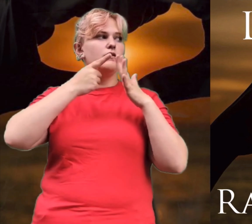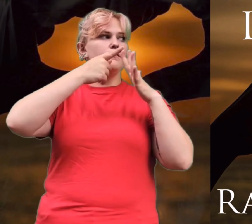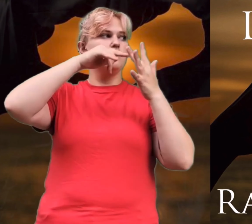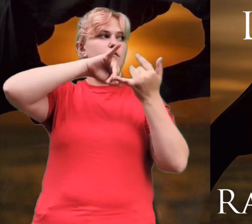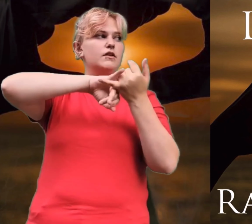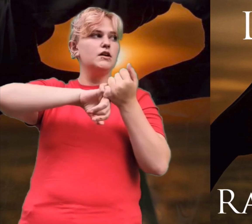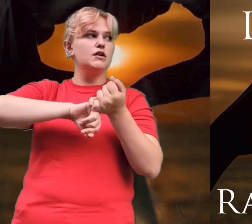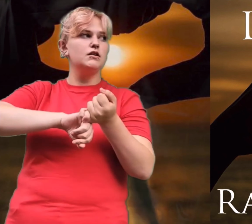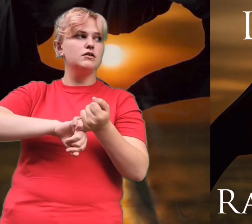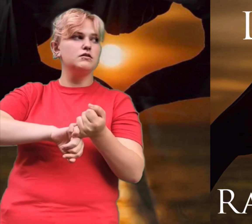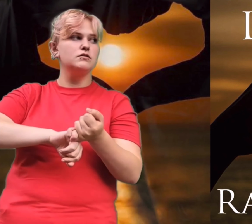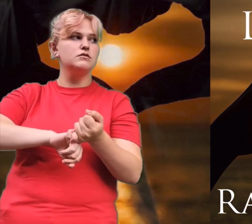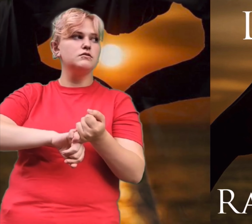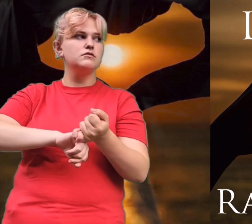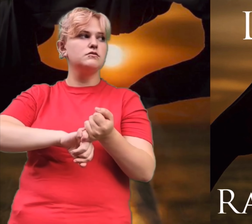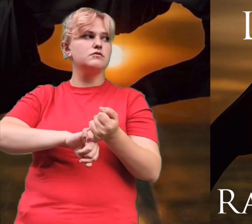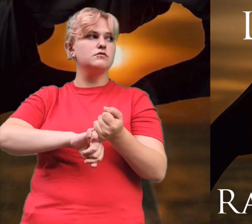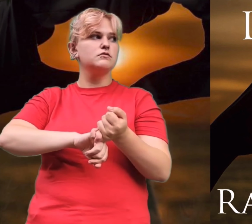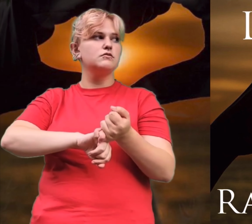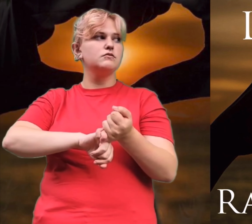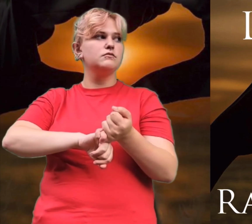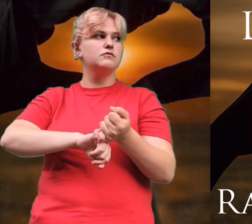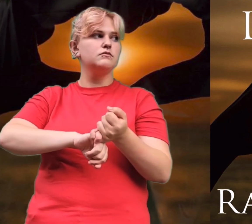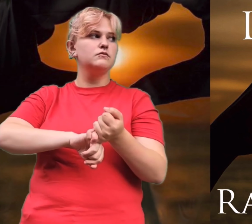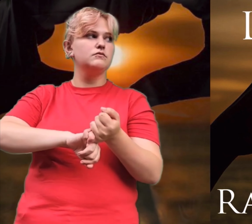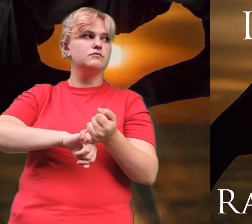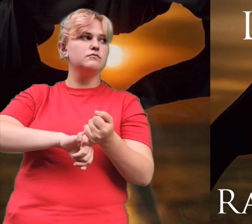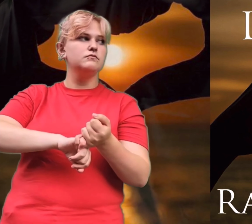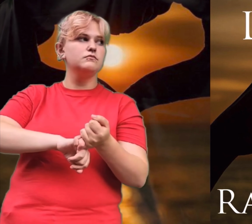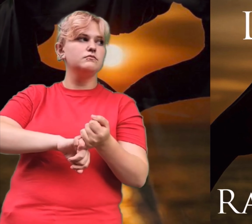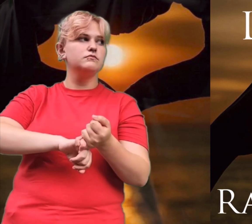love is,